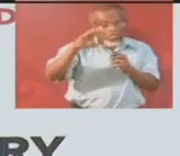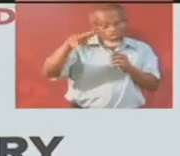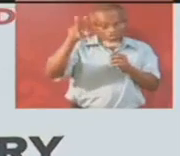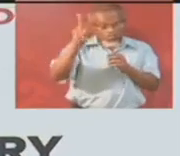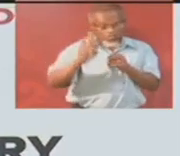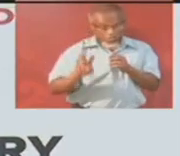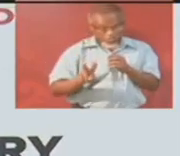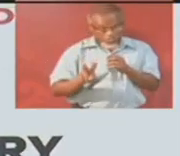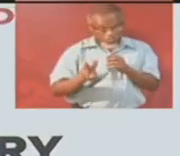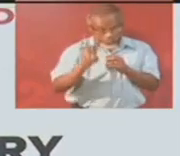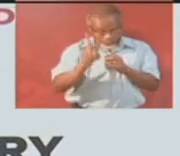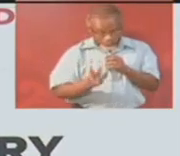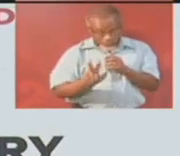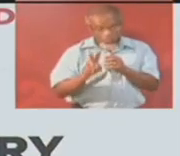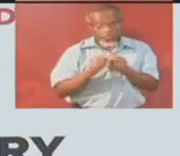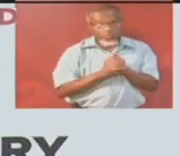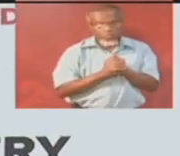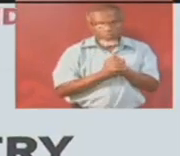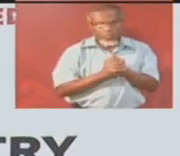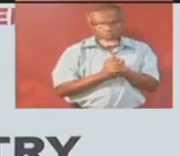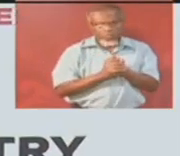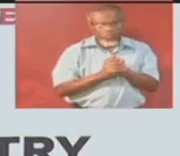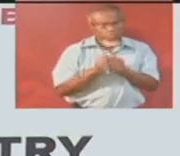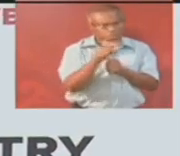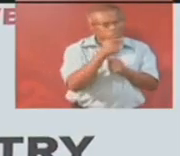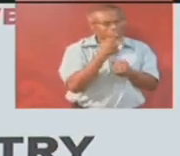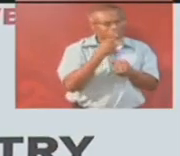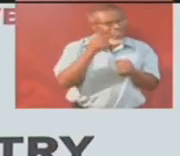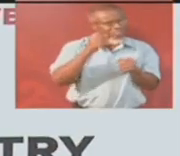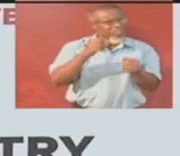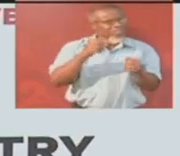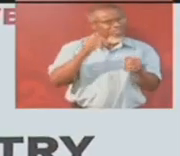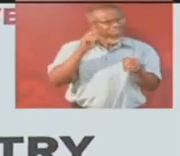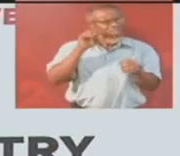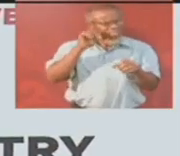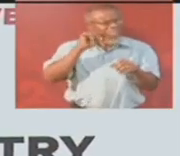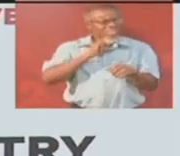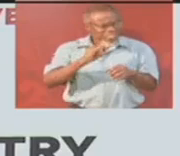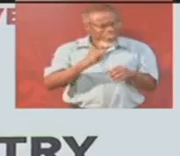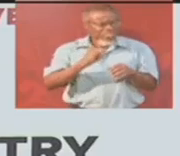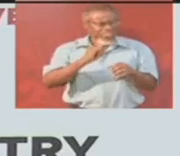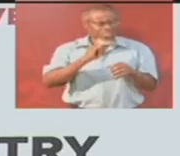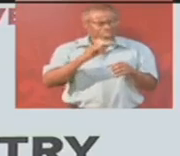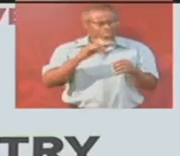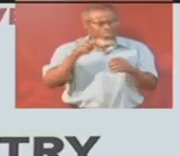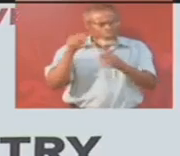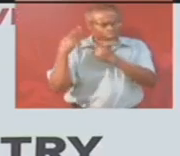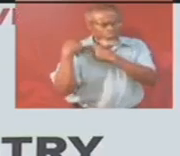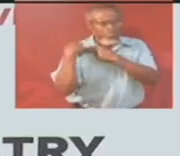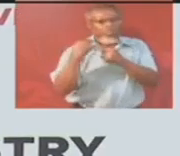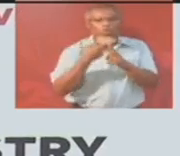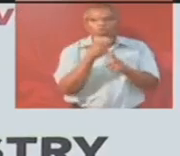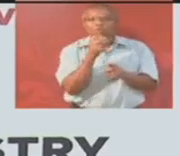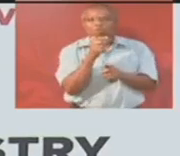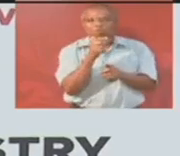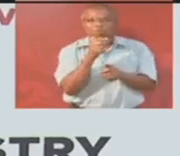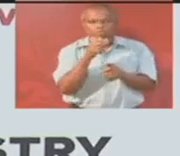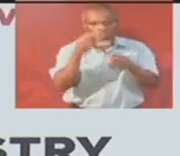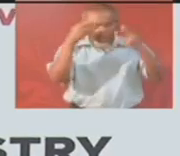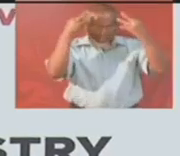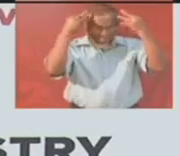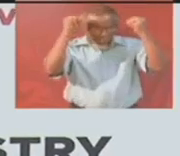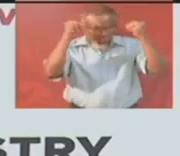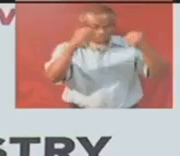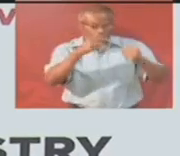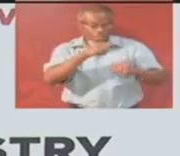national security. So that's why we made the information available to the Minister of National Security. What we do at the Ministry